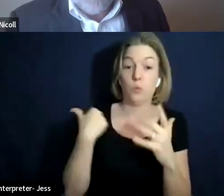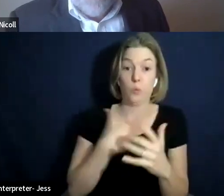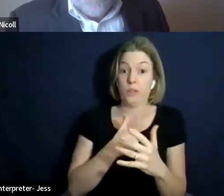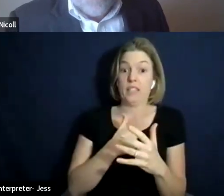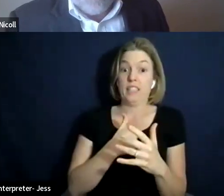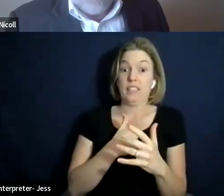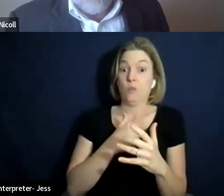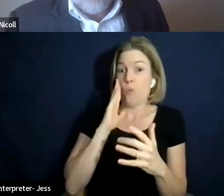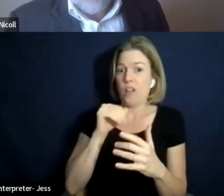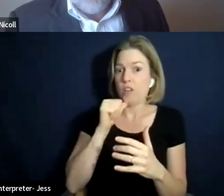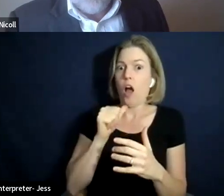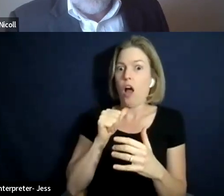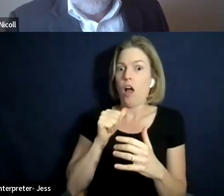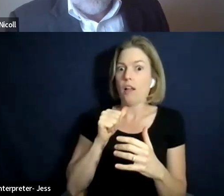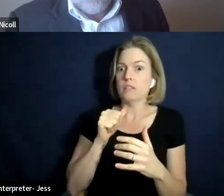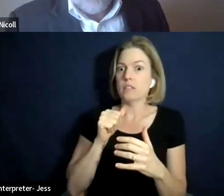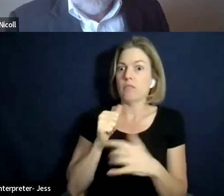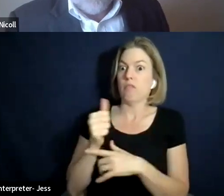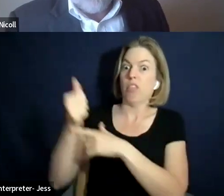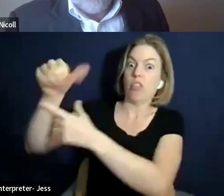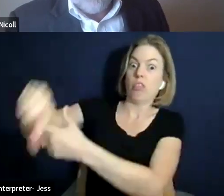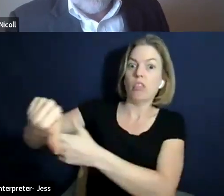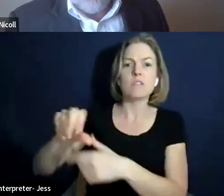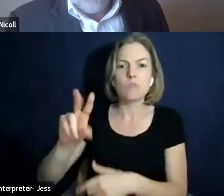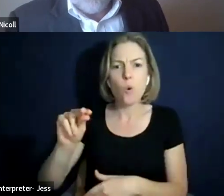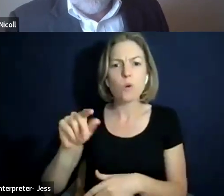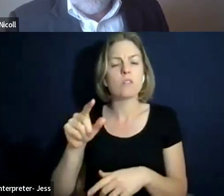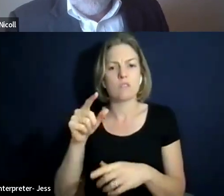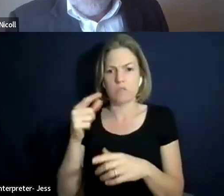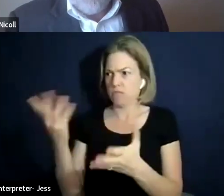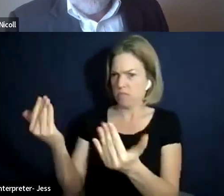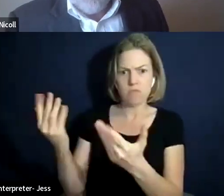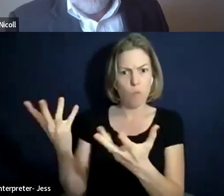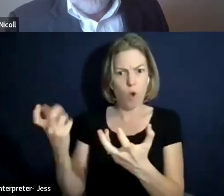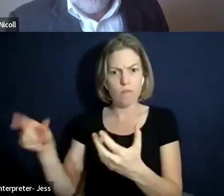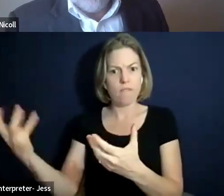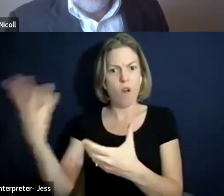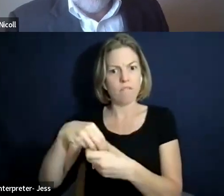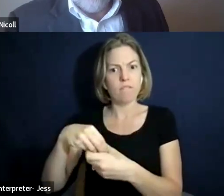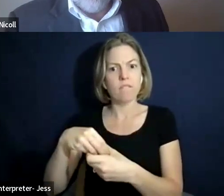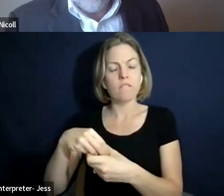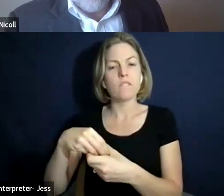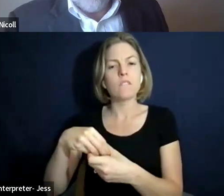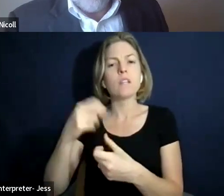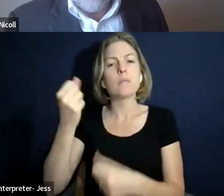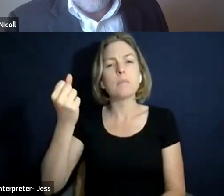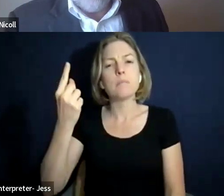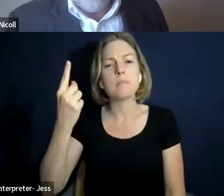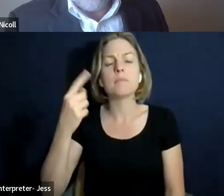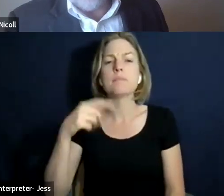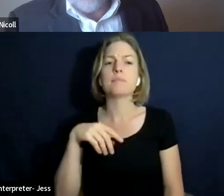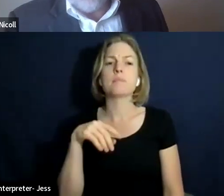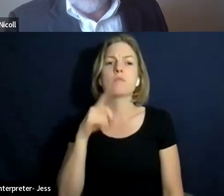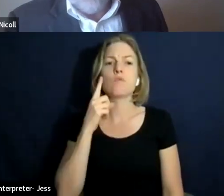we'd fight. We want you to have involvement on that, but to